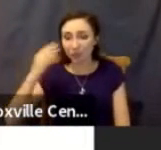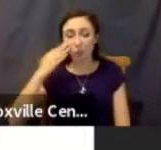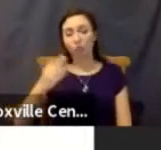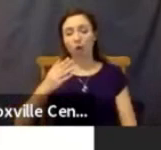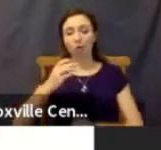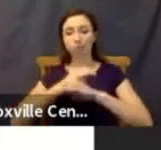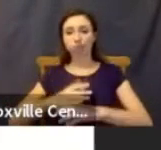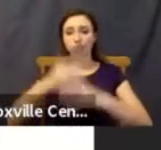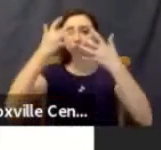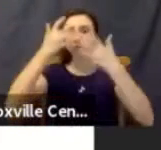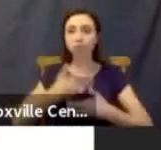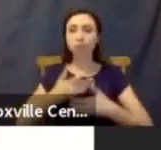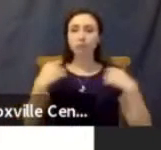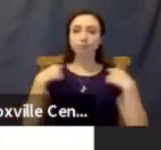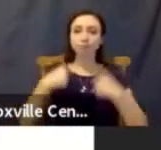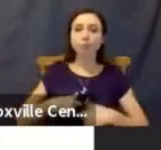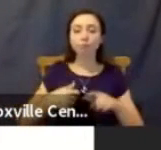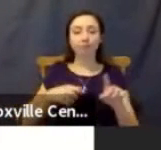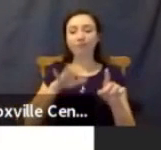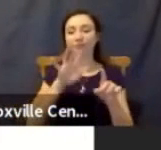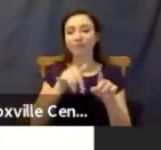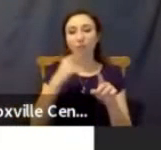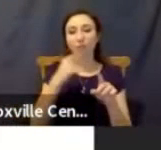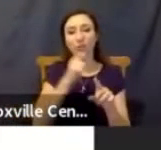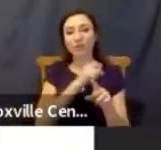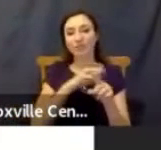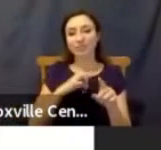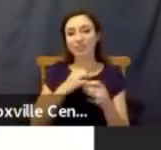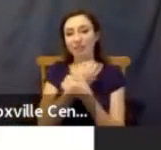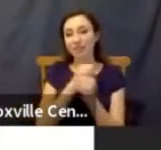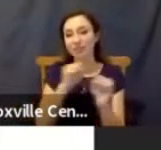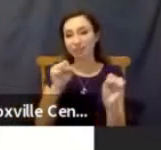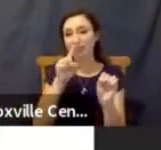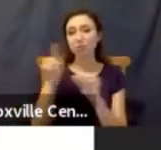for staff safety that moving